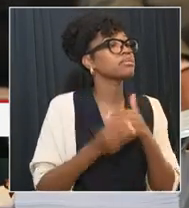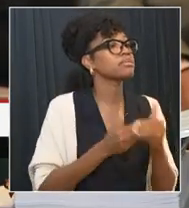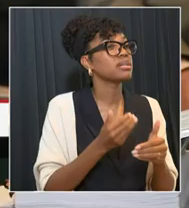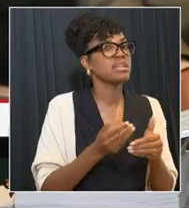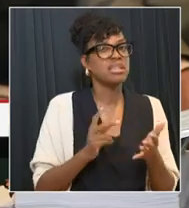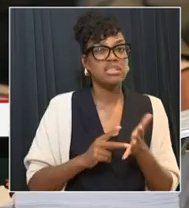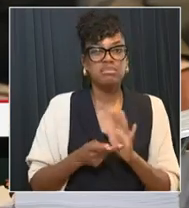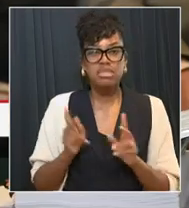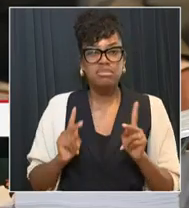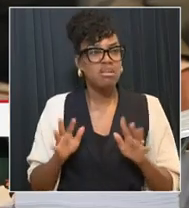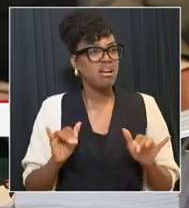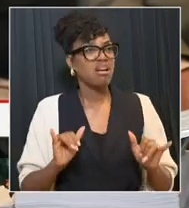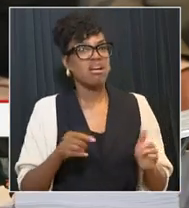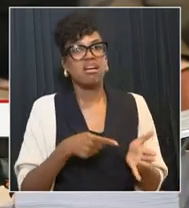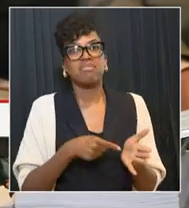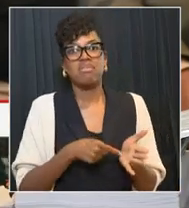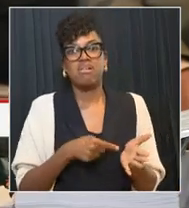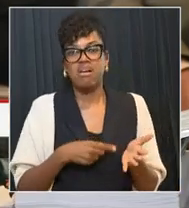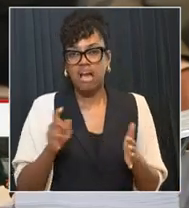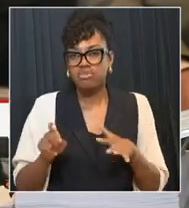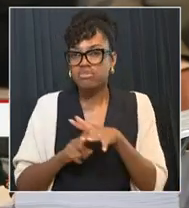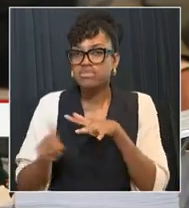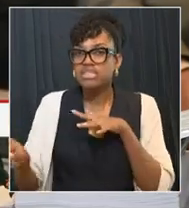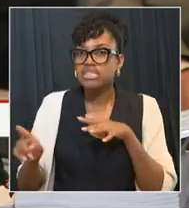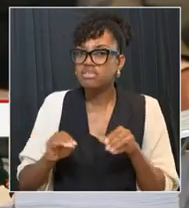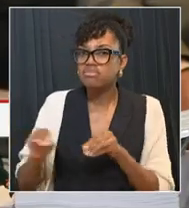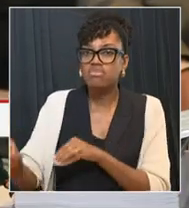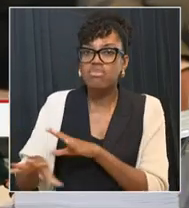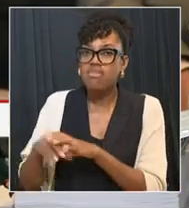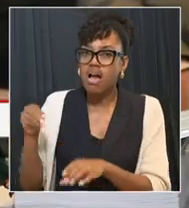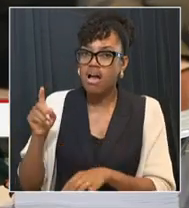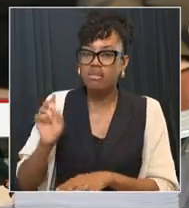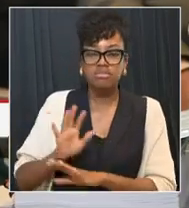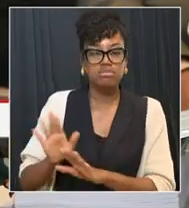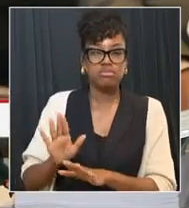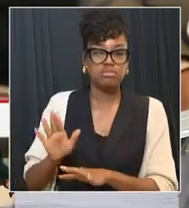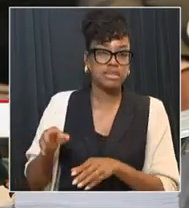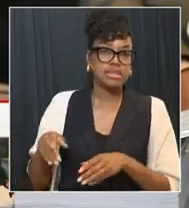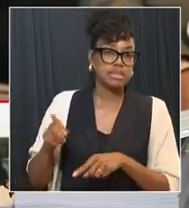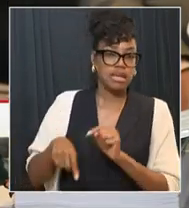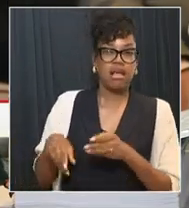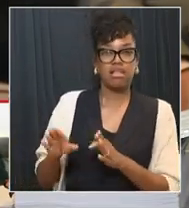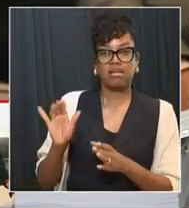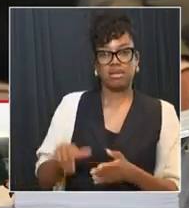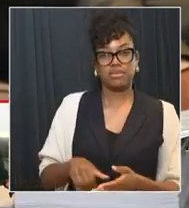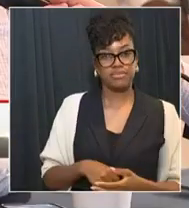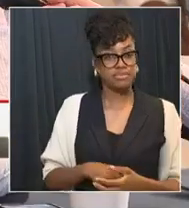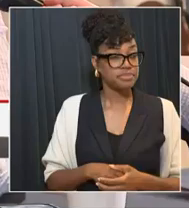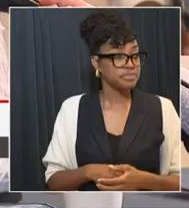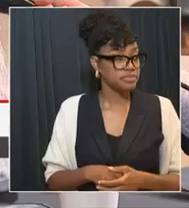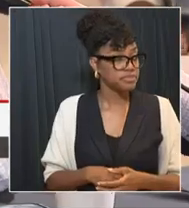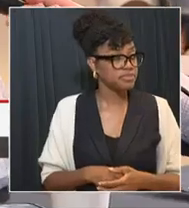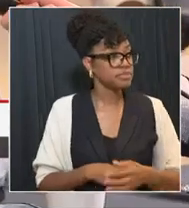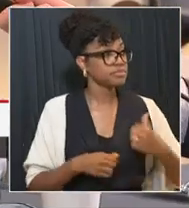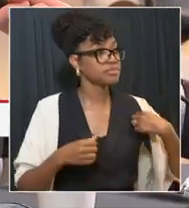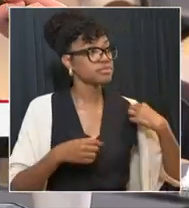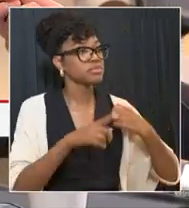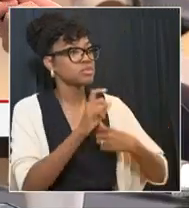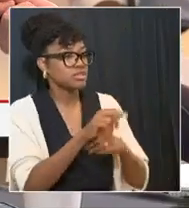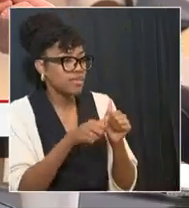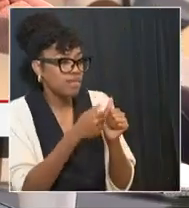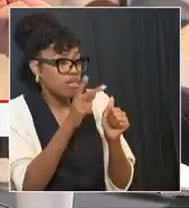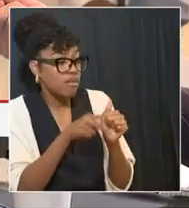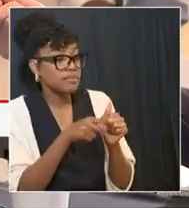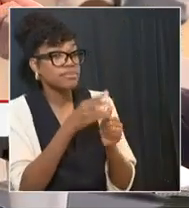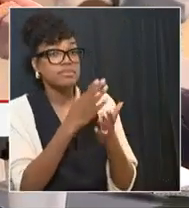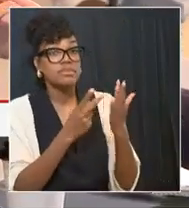Okay? And we can't have that. And just a quick second question. Some of these funds and some of these programs have